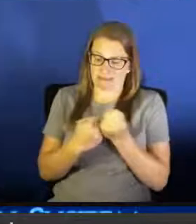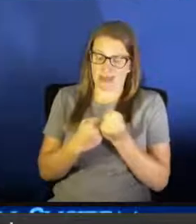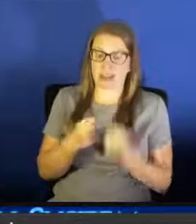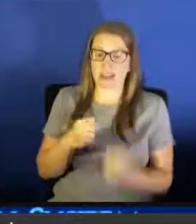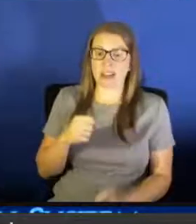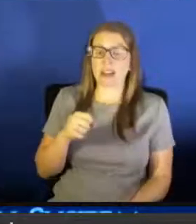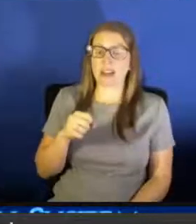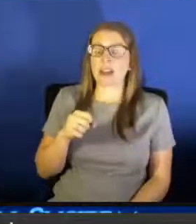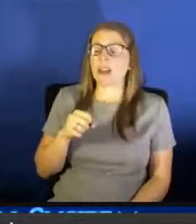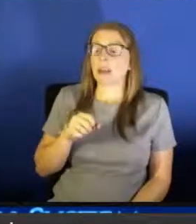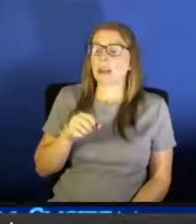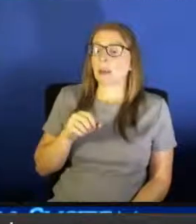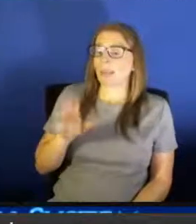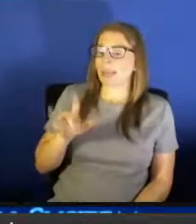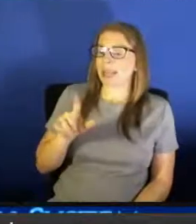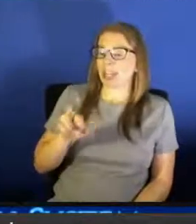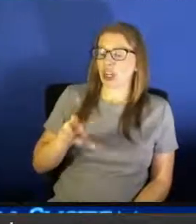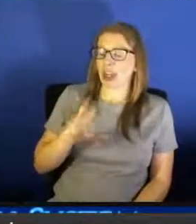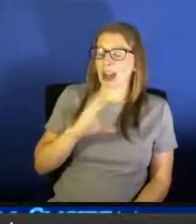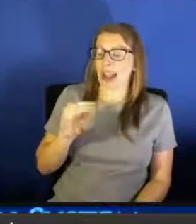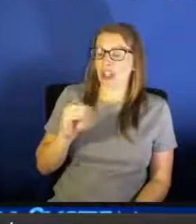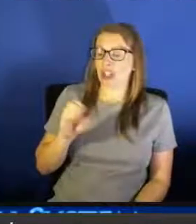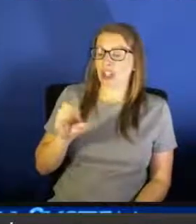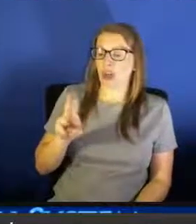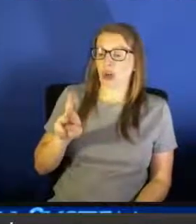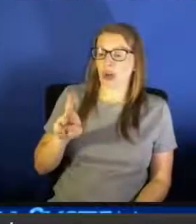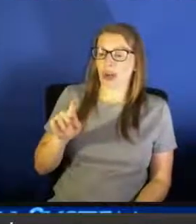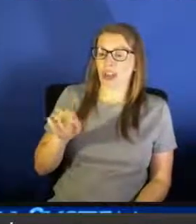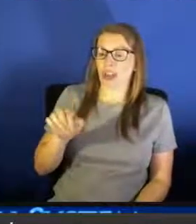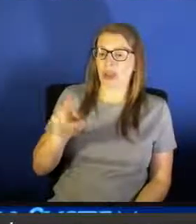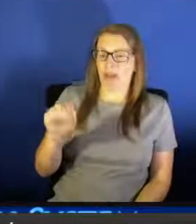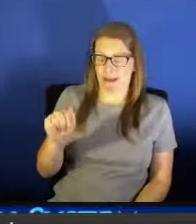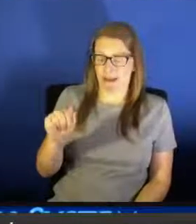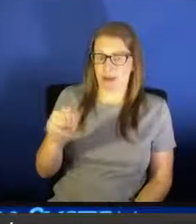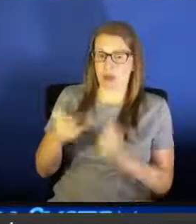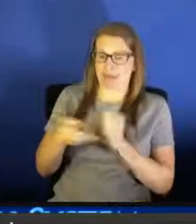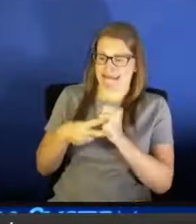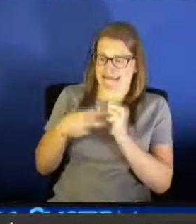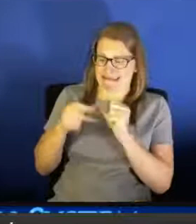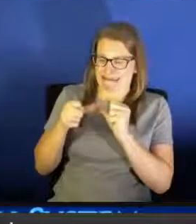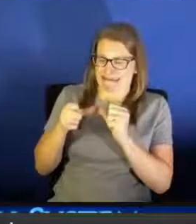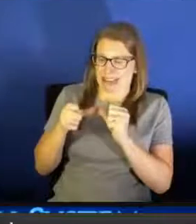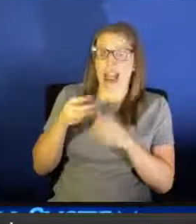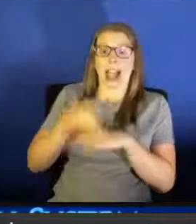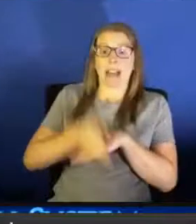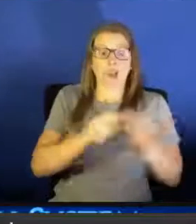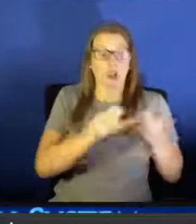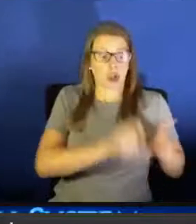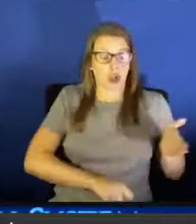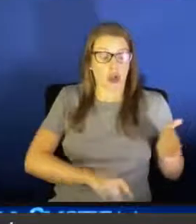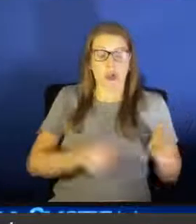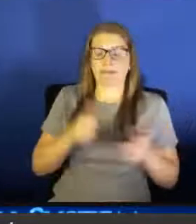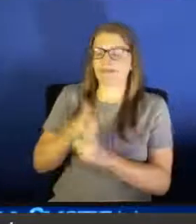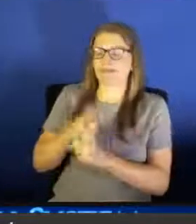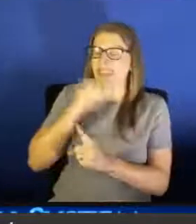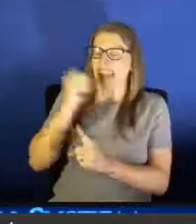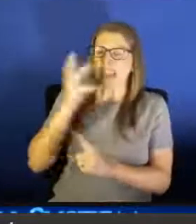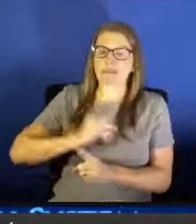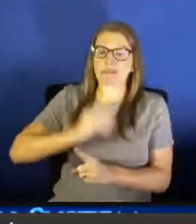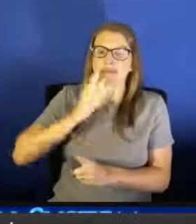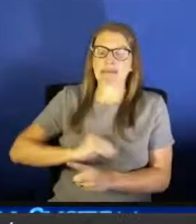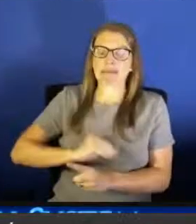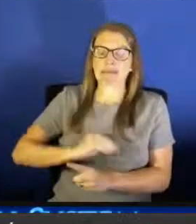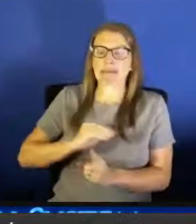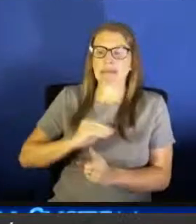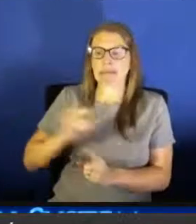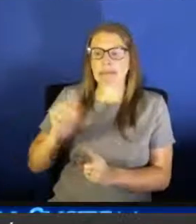during the surgery, anatomically preserving those things during the surgery, so after the surgery the patient does not experience as bad incontinence or